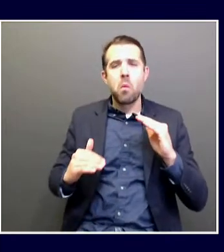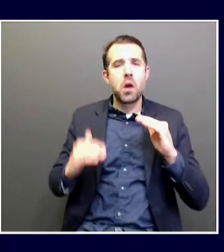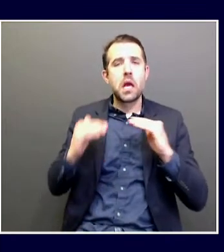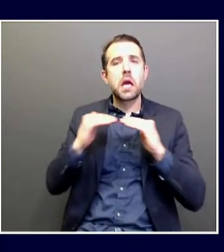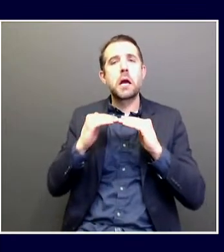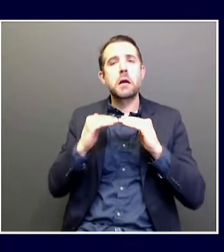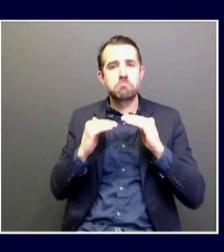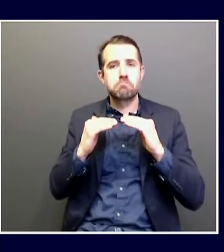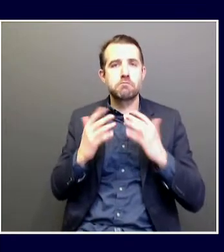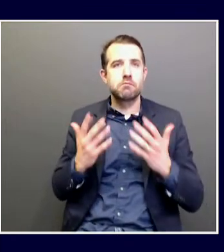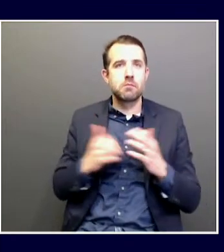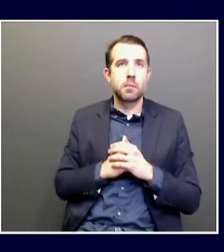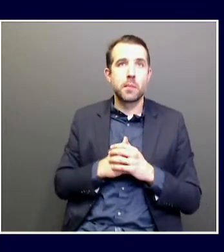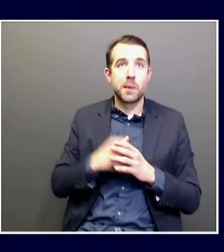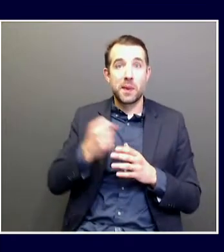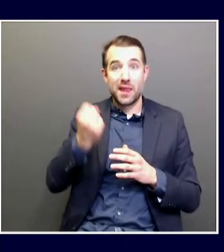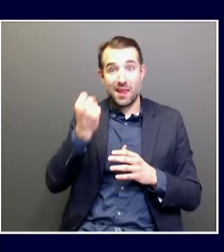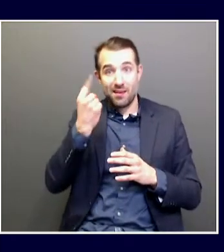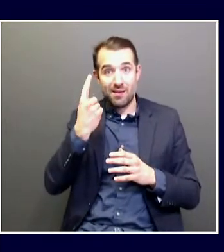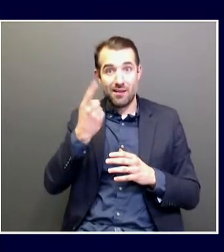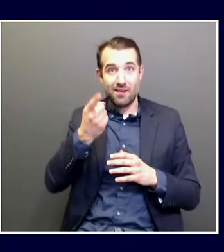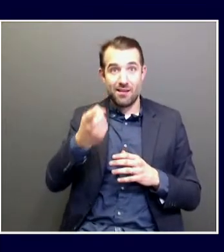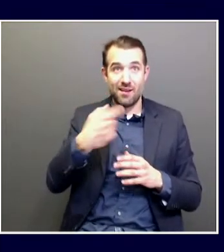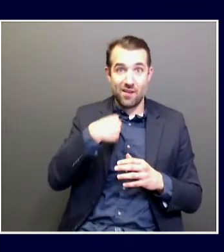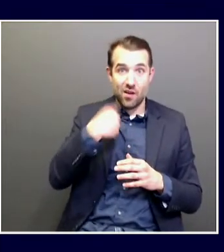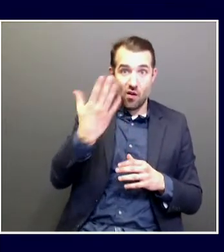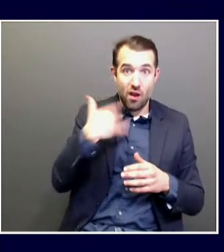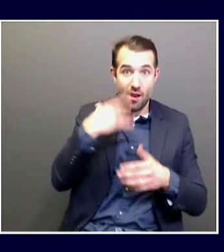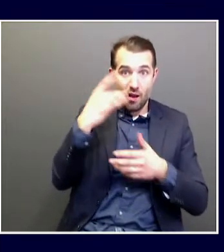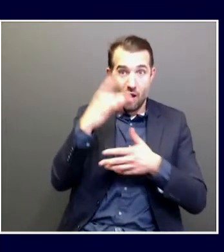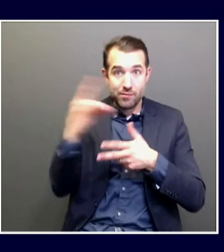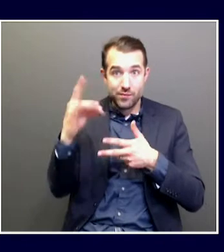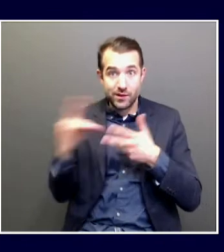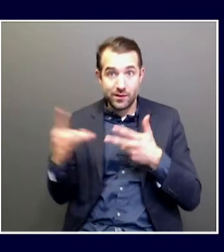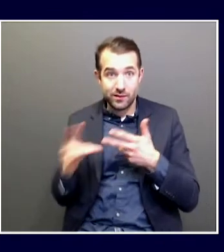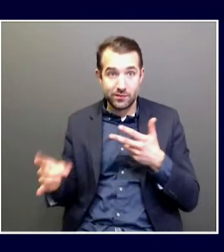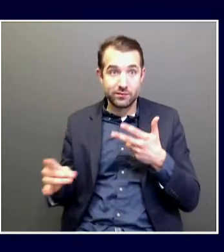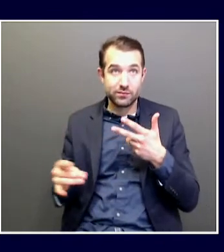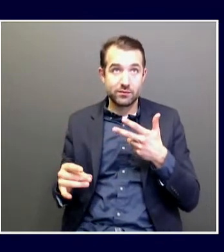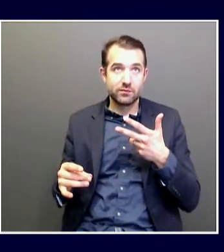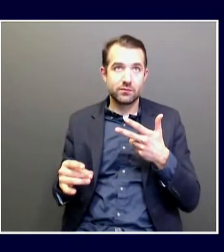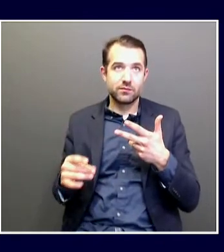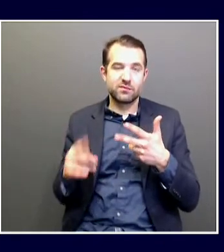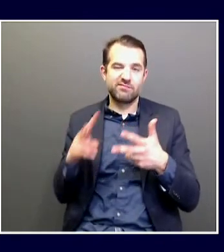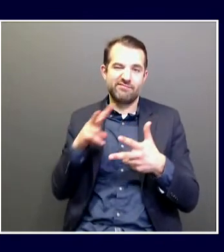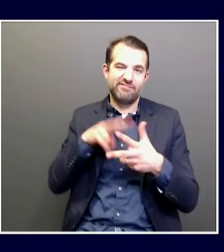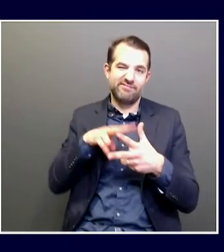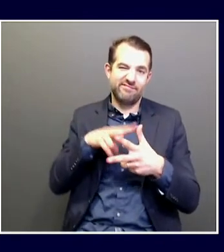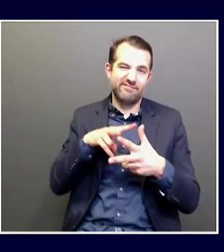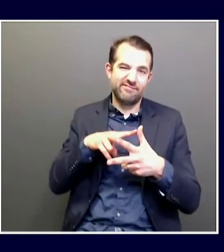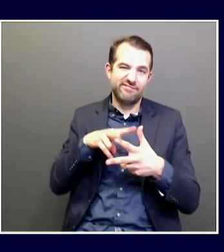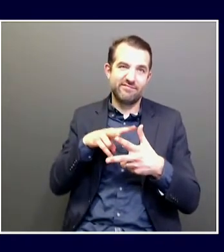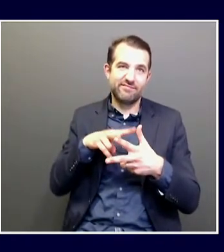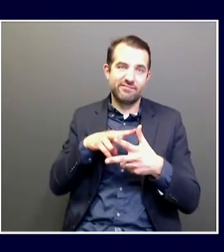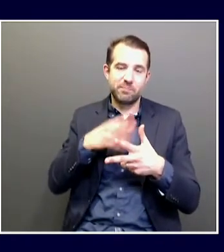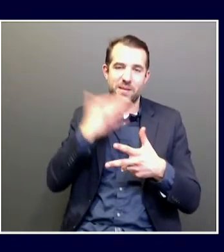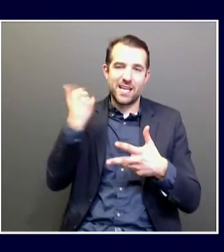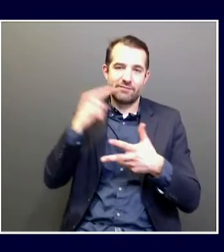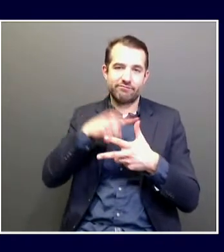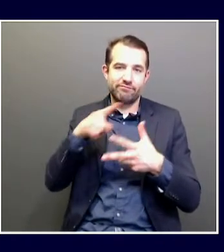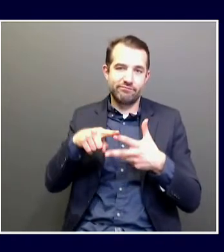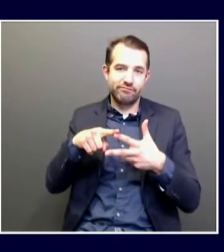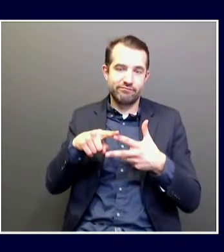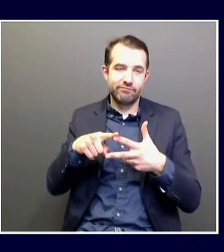and nowadays most folks do, all else being equal, the best first shot, second shot, or booster is the